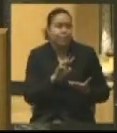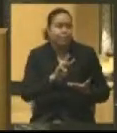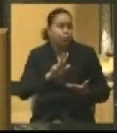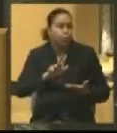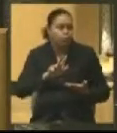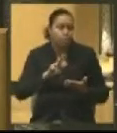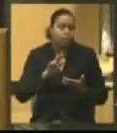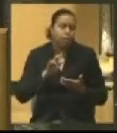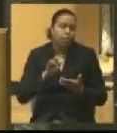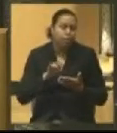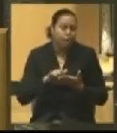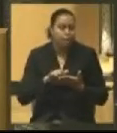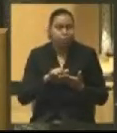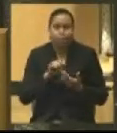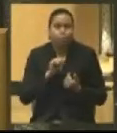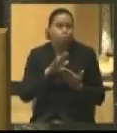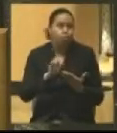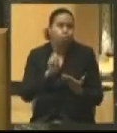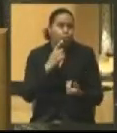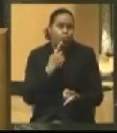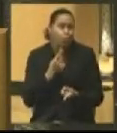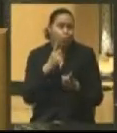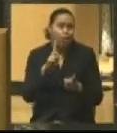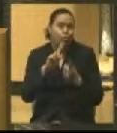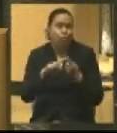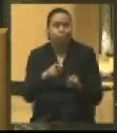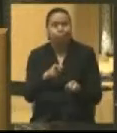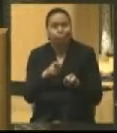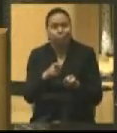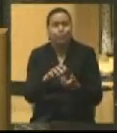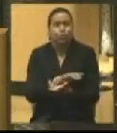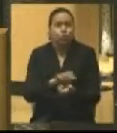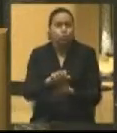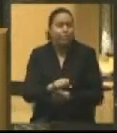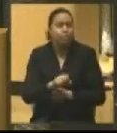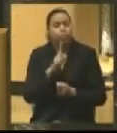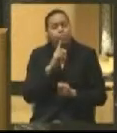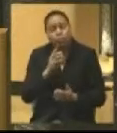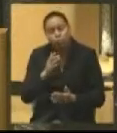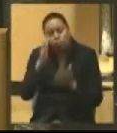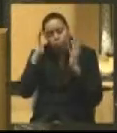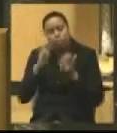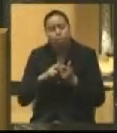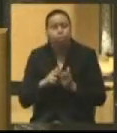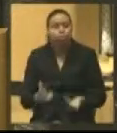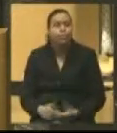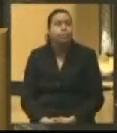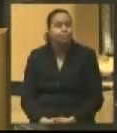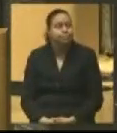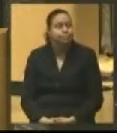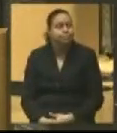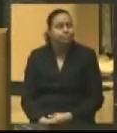that that isn't going to work as a means of getting slavery destroyed. It's too overwhelming a problem.